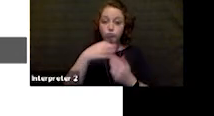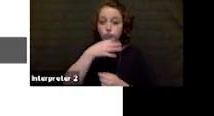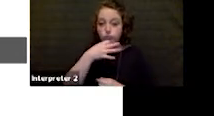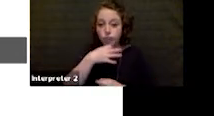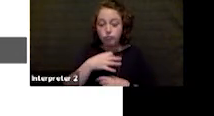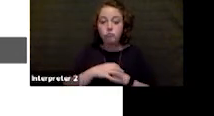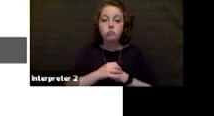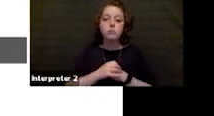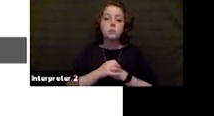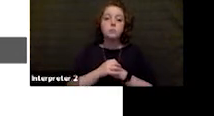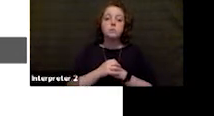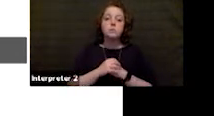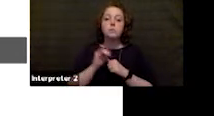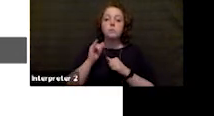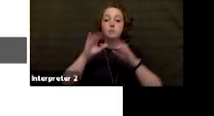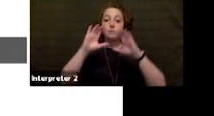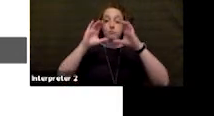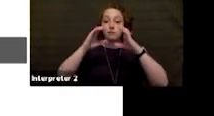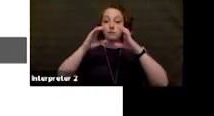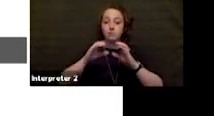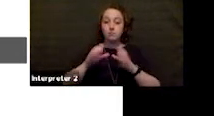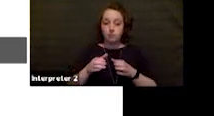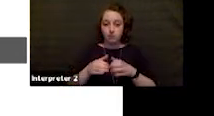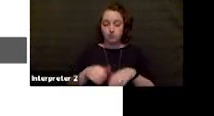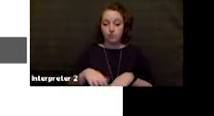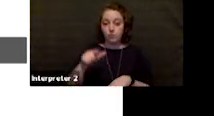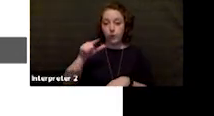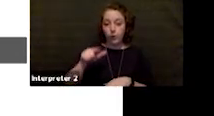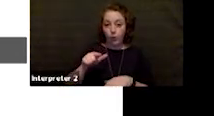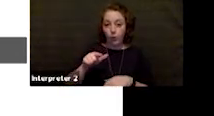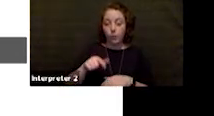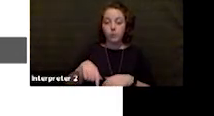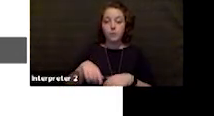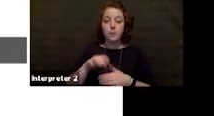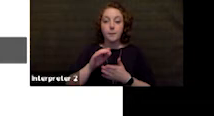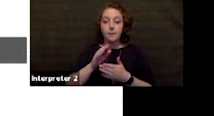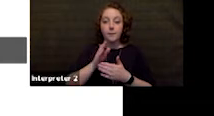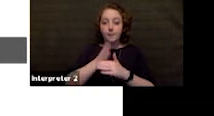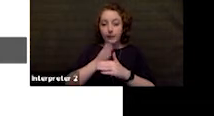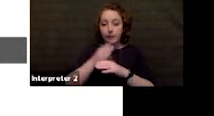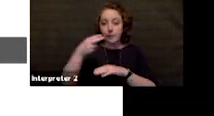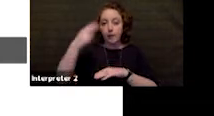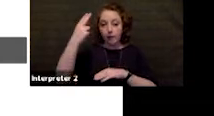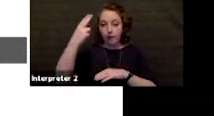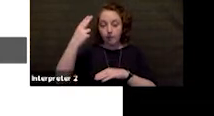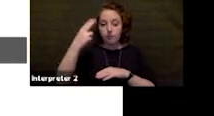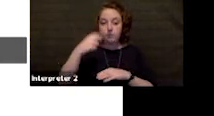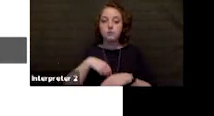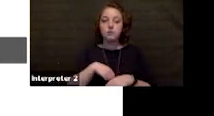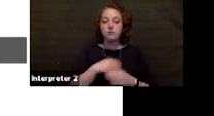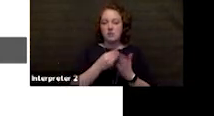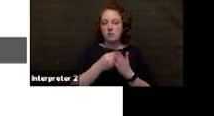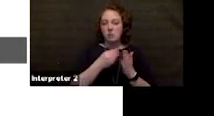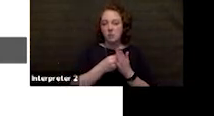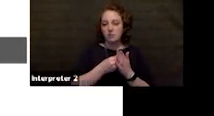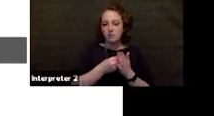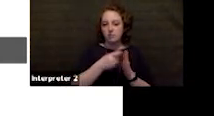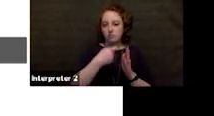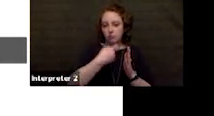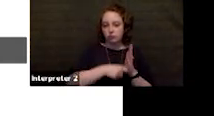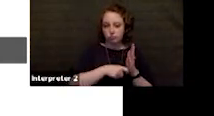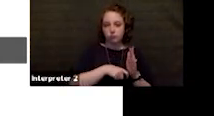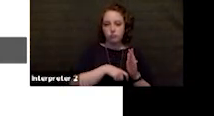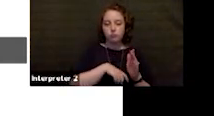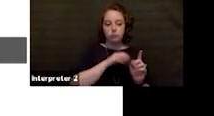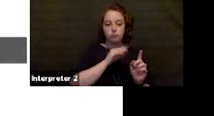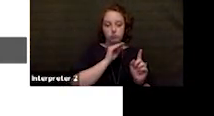they've categorized those into the buckets, low, medium, and high, and assigned some dollars with that, and then we escalated it